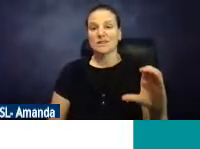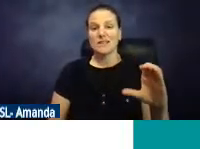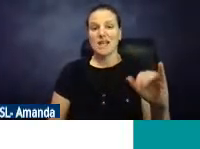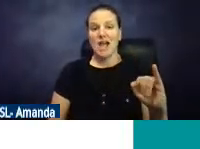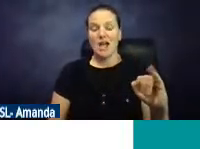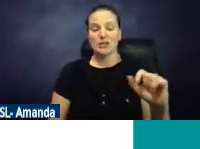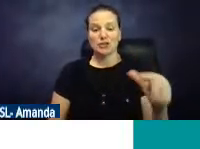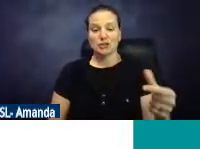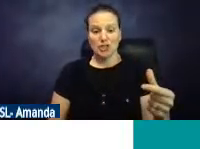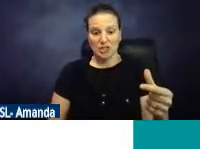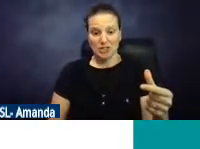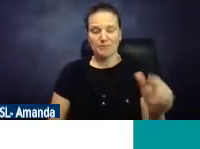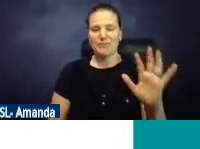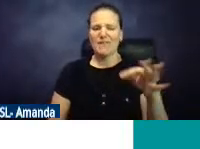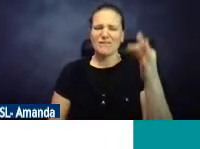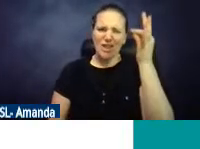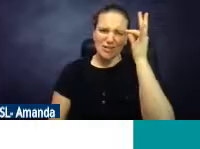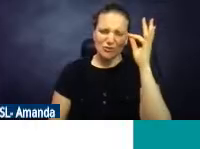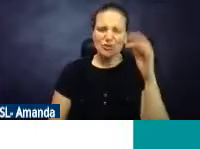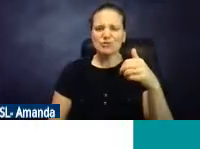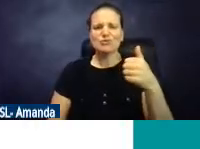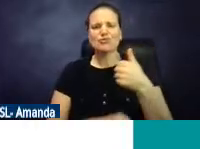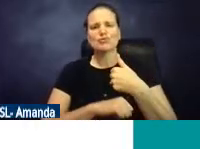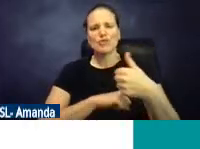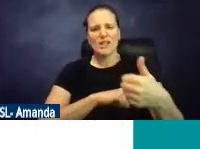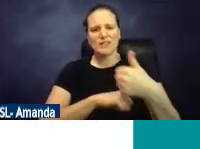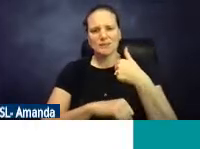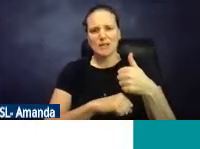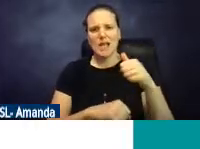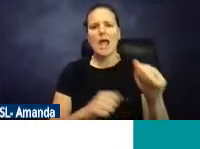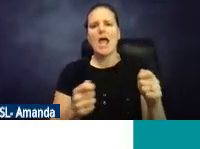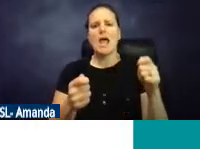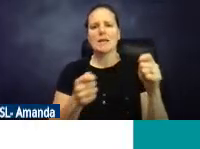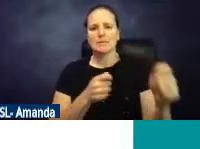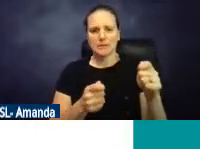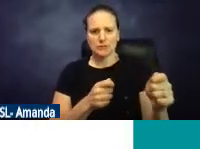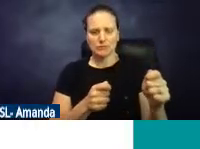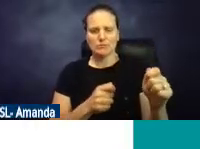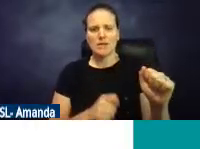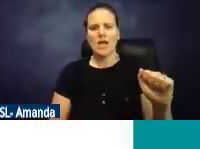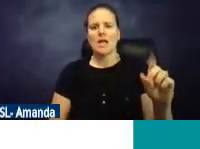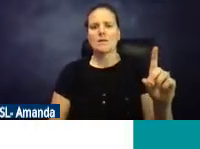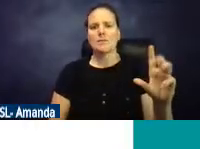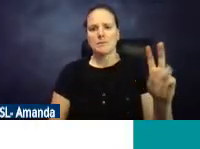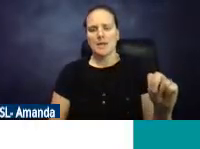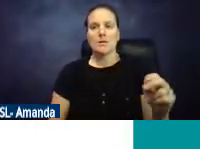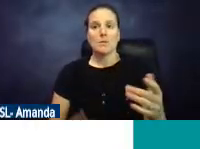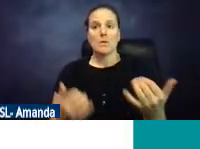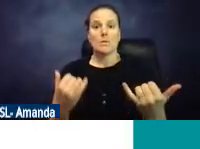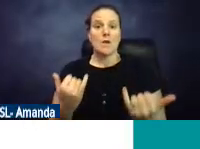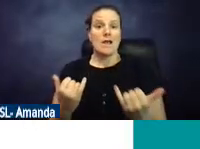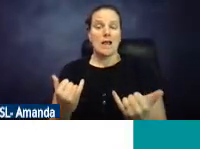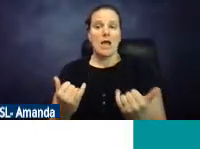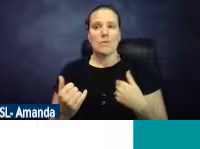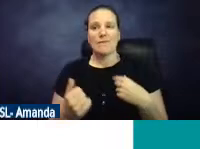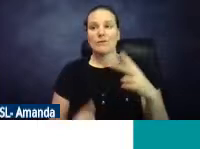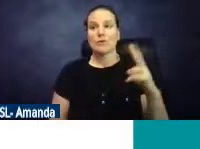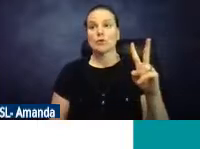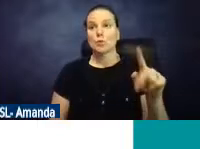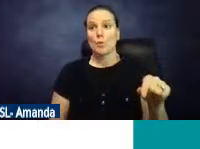Transit Administration, but needless to say, we are right now we have